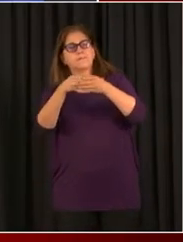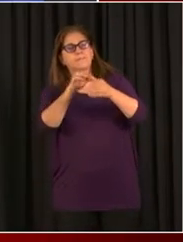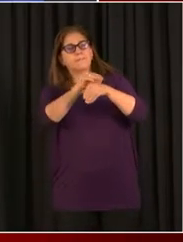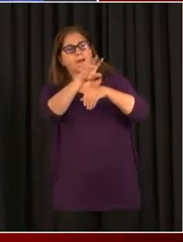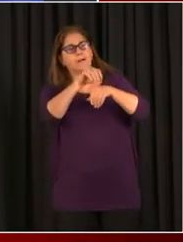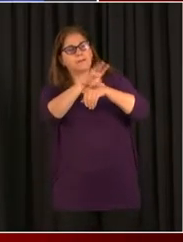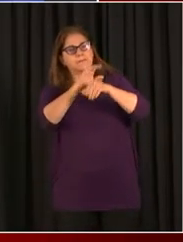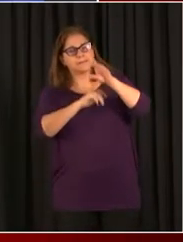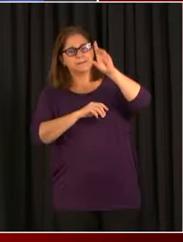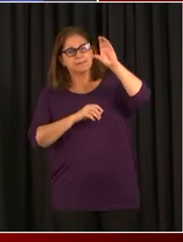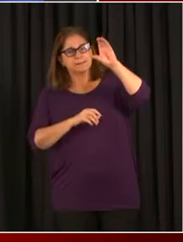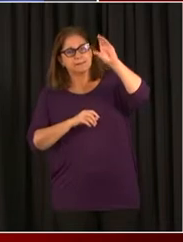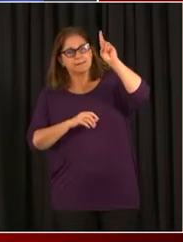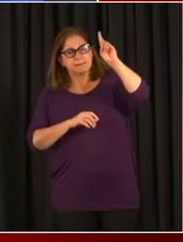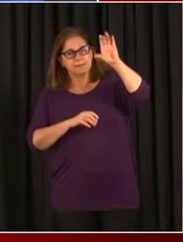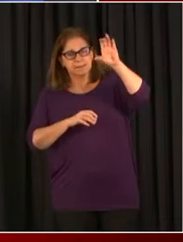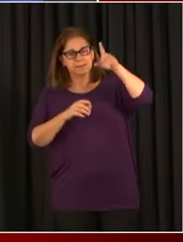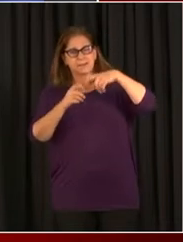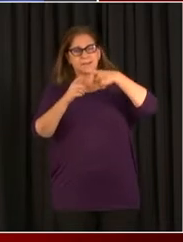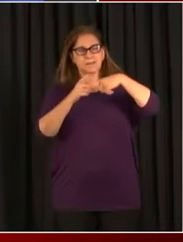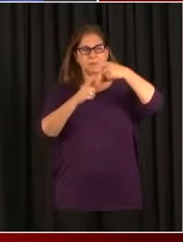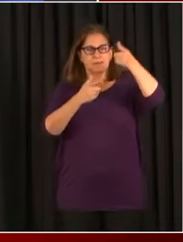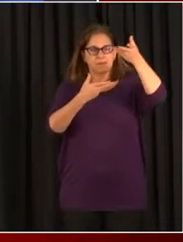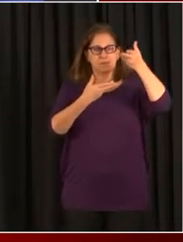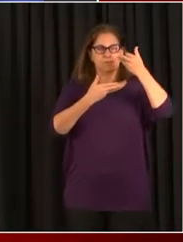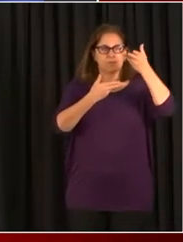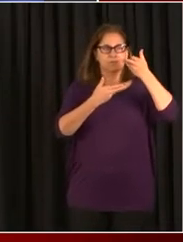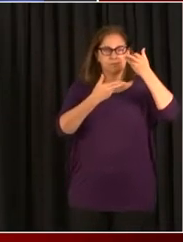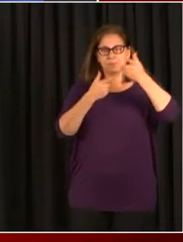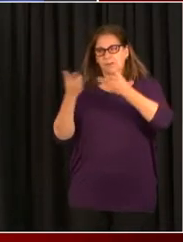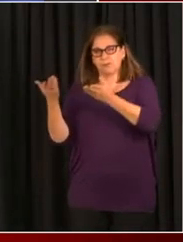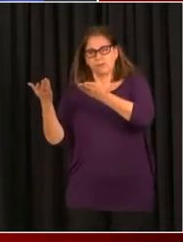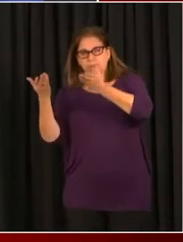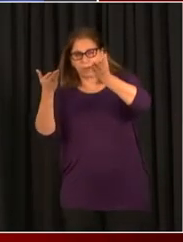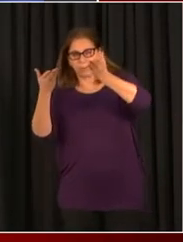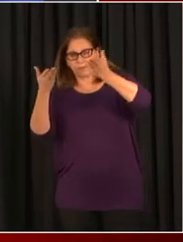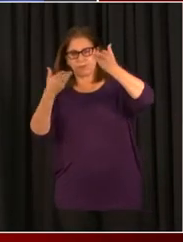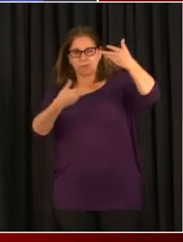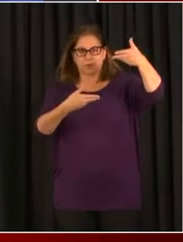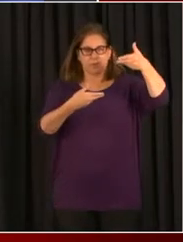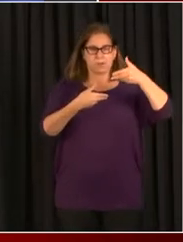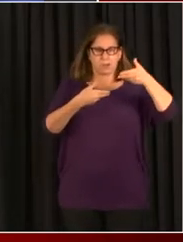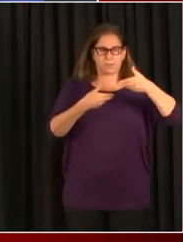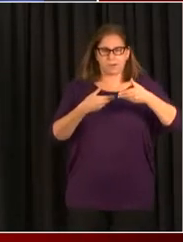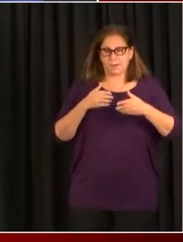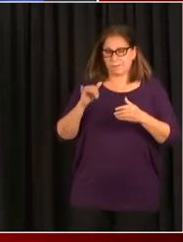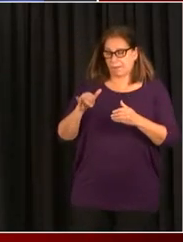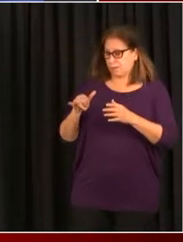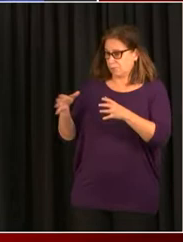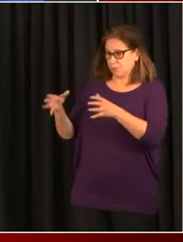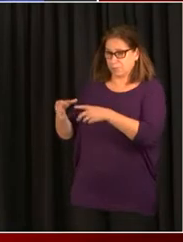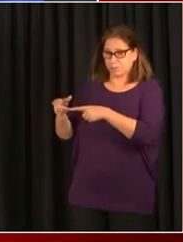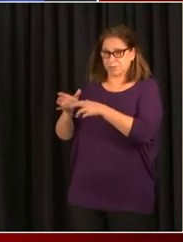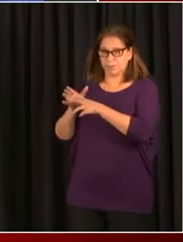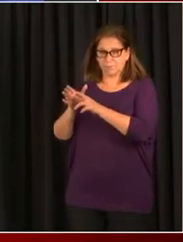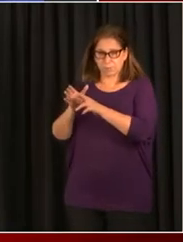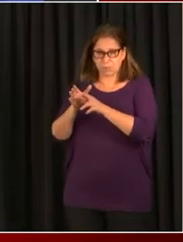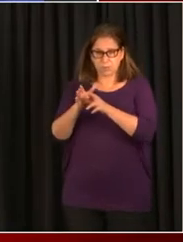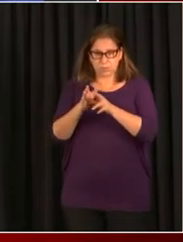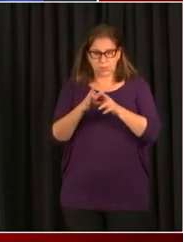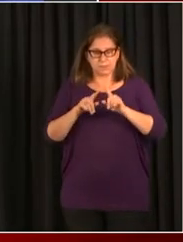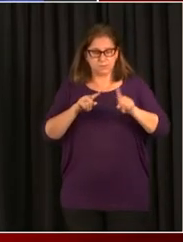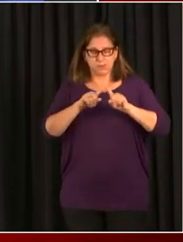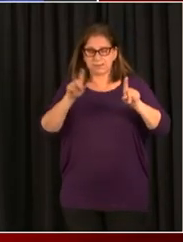use in the United States. The ACIP has been reviewing data for the vaccines that are